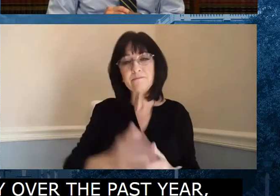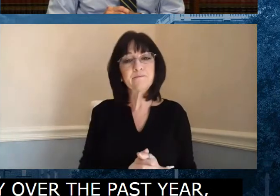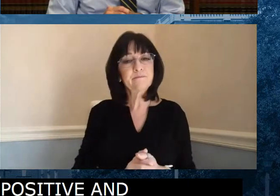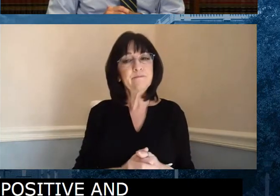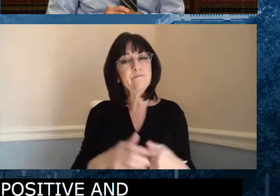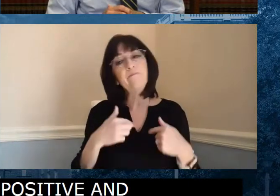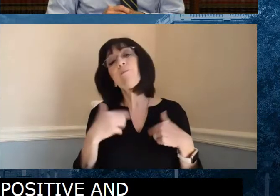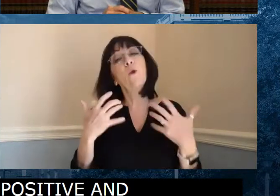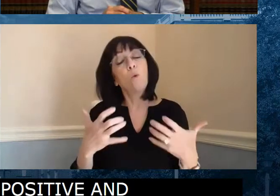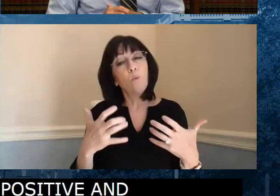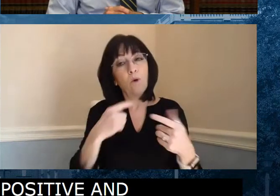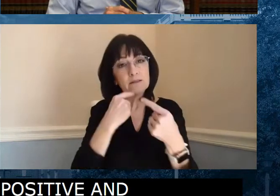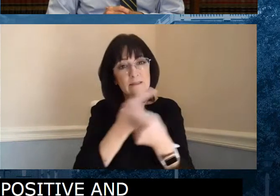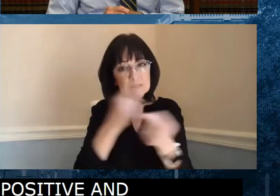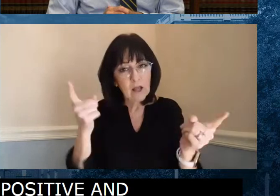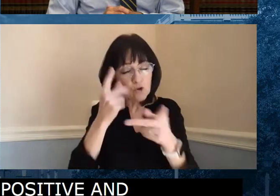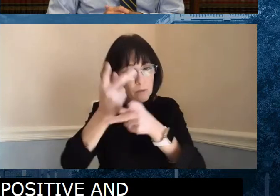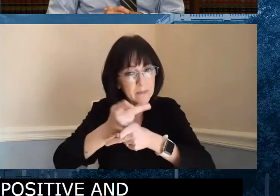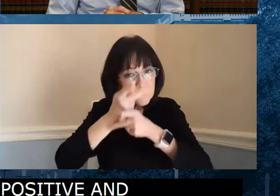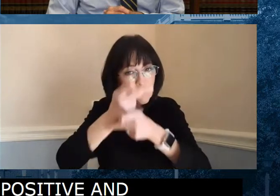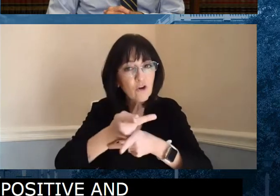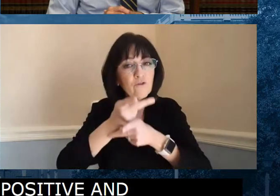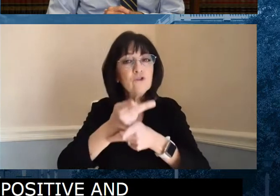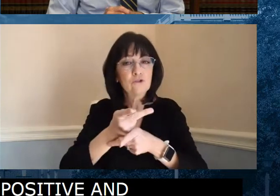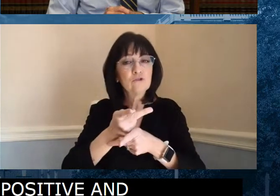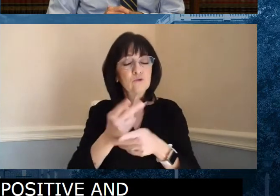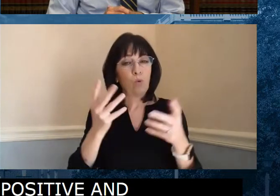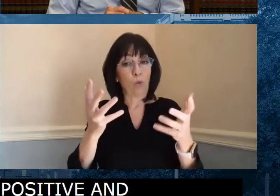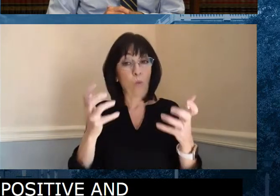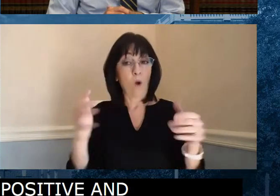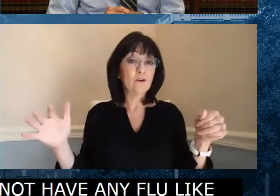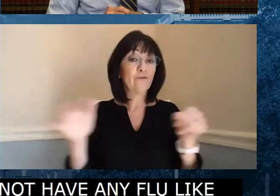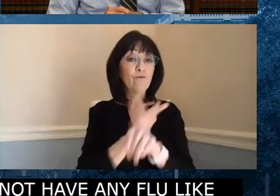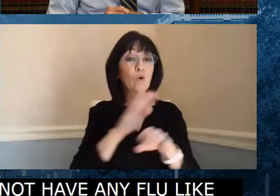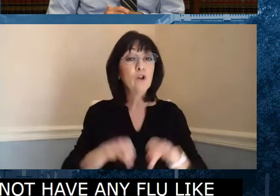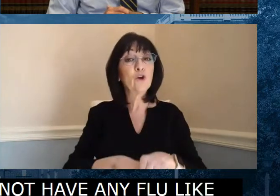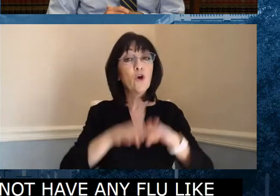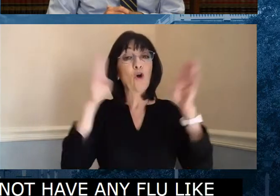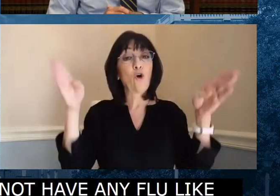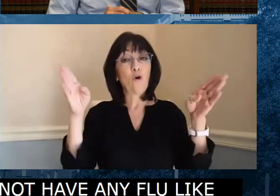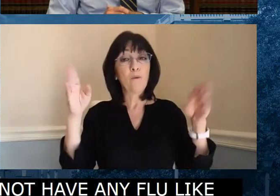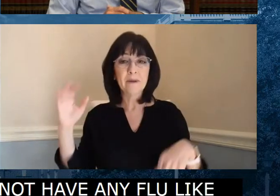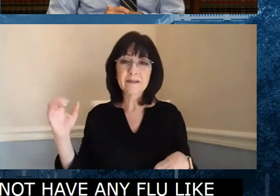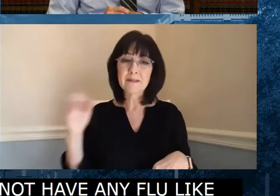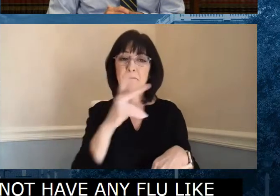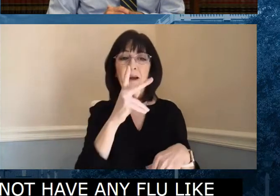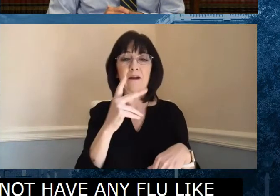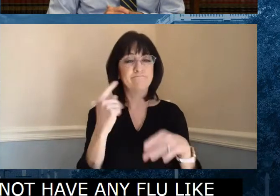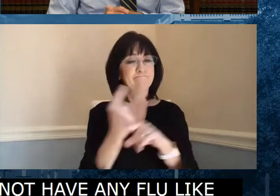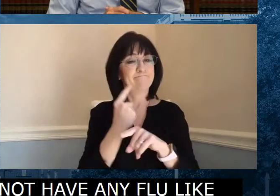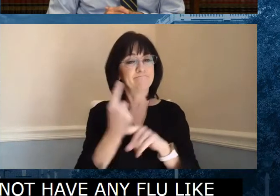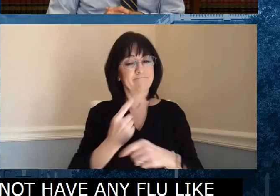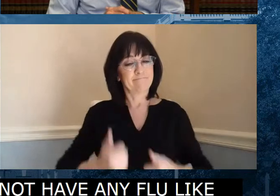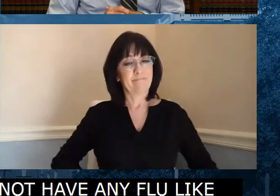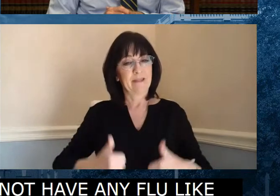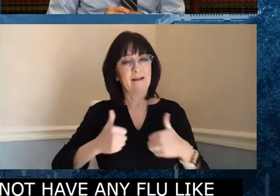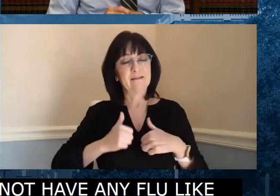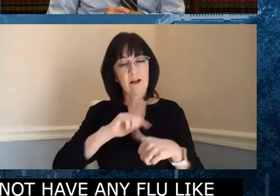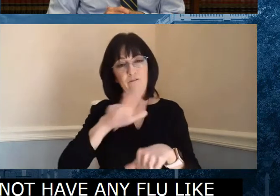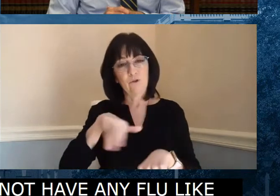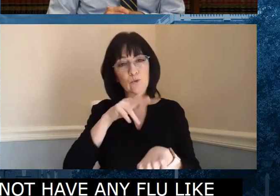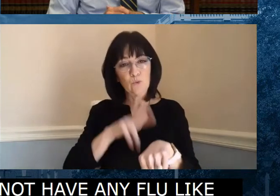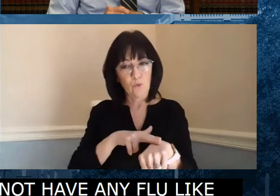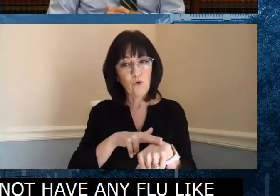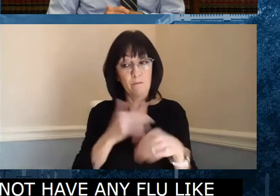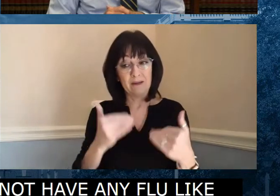into this thing so we can get more fully reopened and get back to life more normal as we move